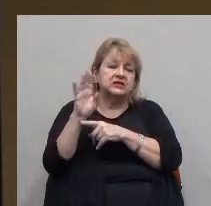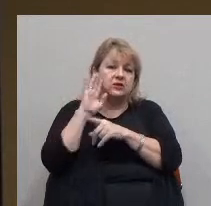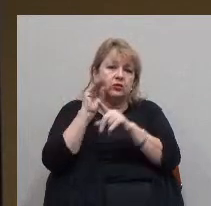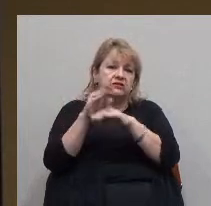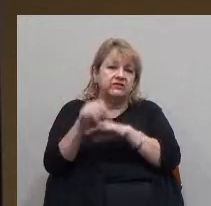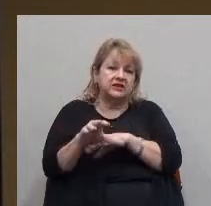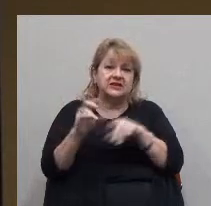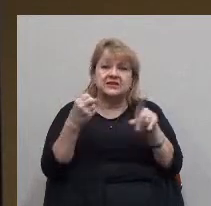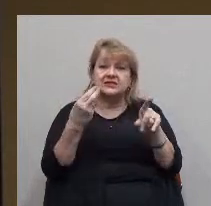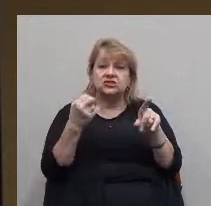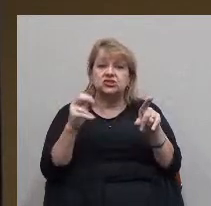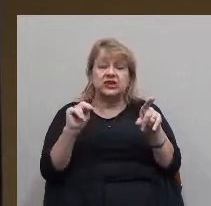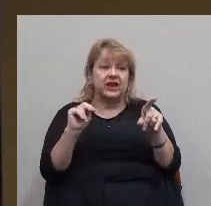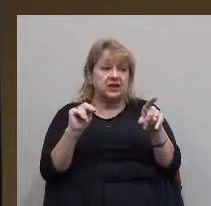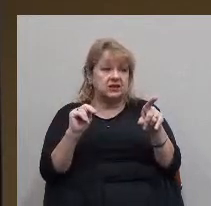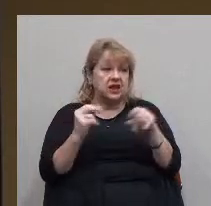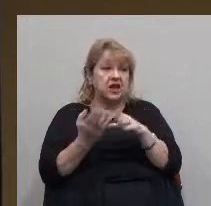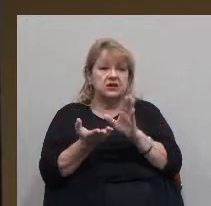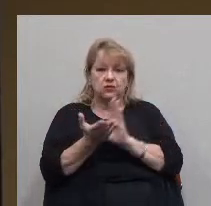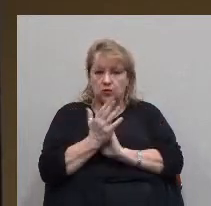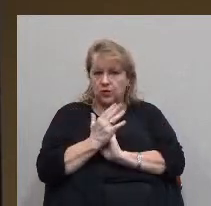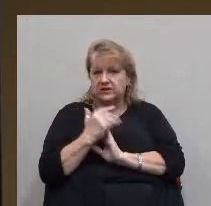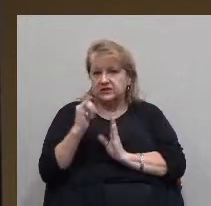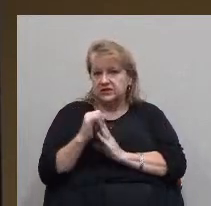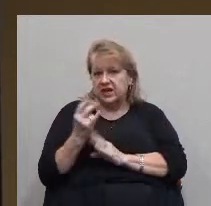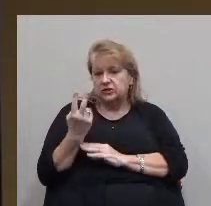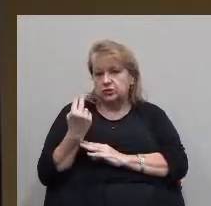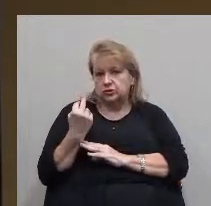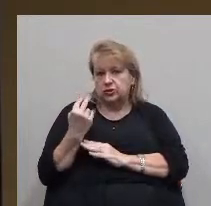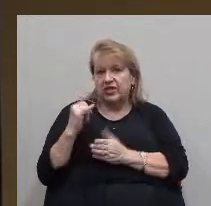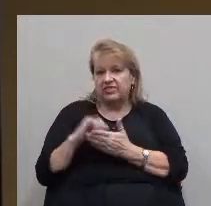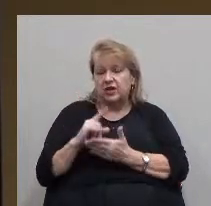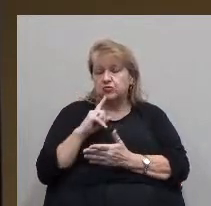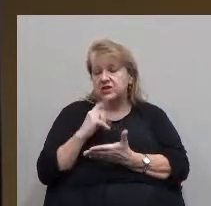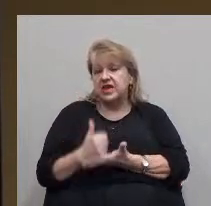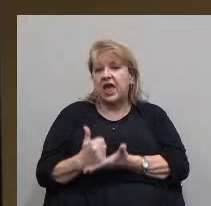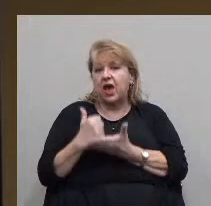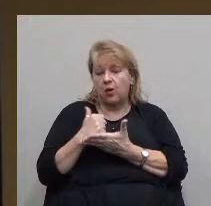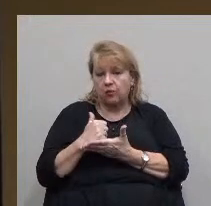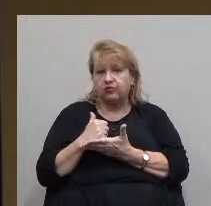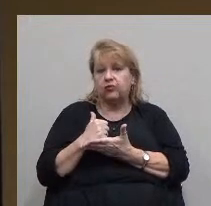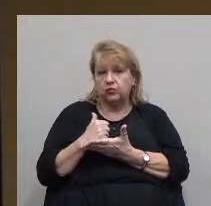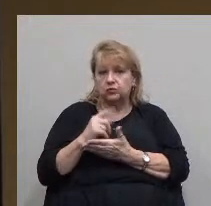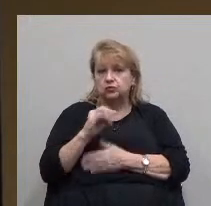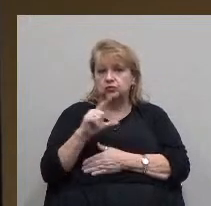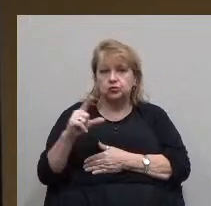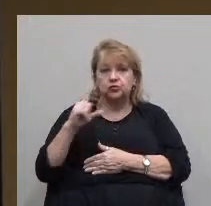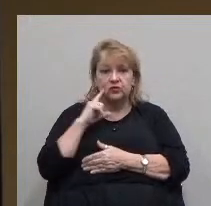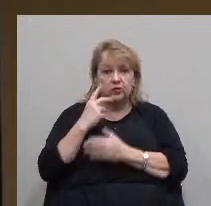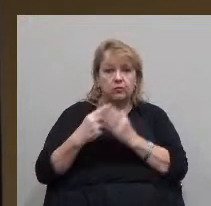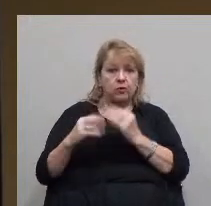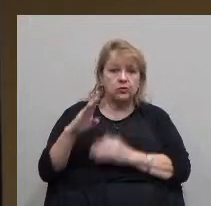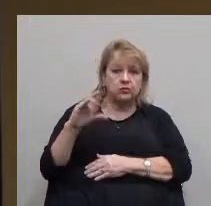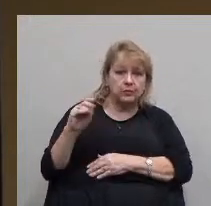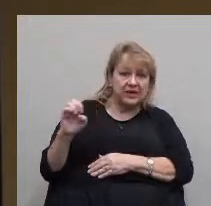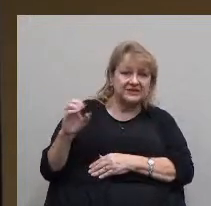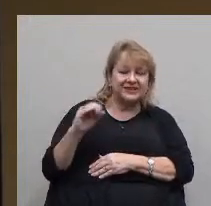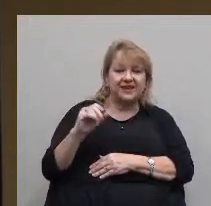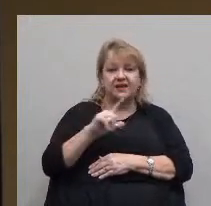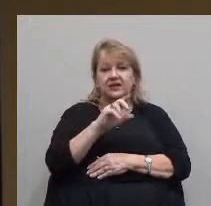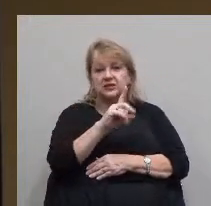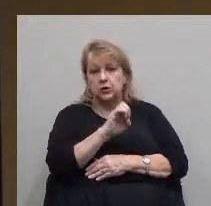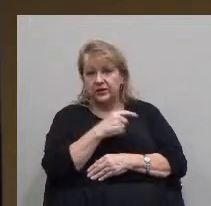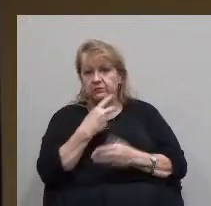that Shan had requested, I think it was 2 years ago, which has actually turned into a very helpful tool for both BESE and the department on